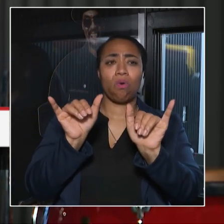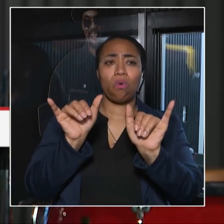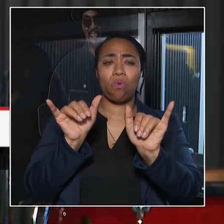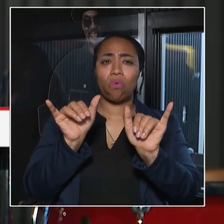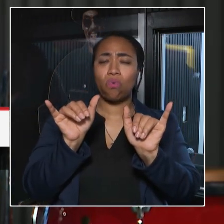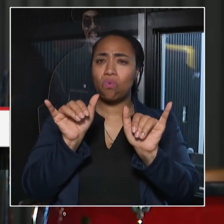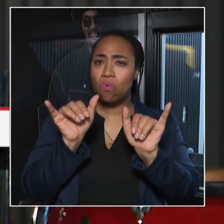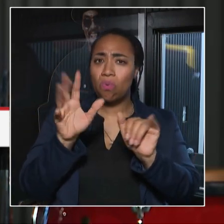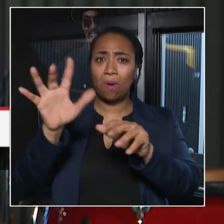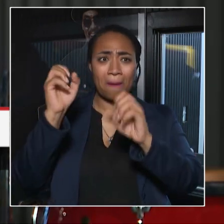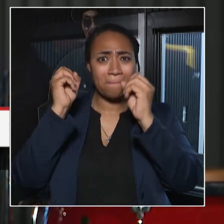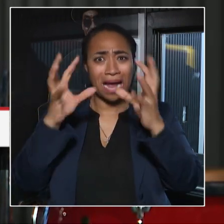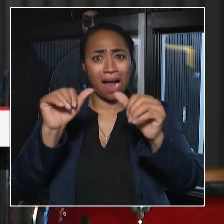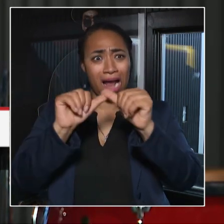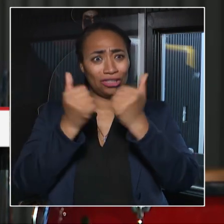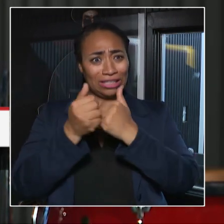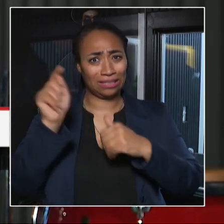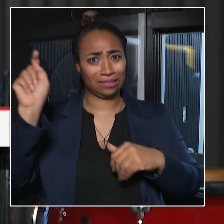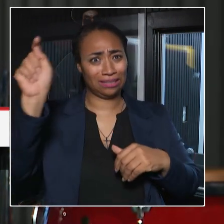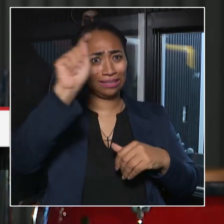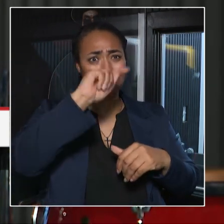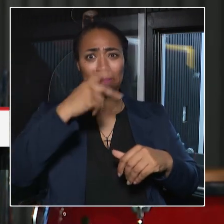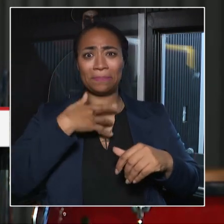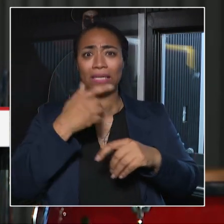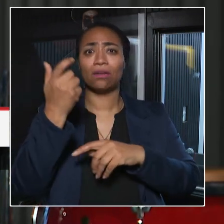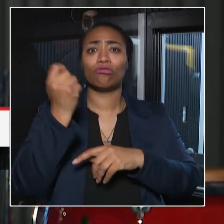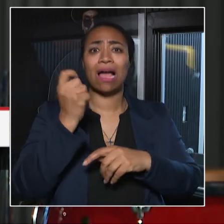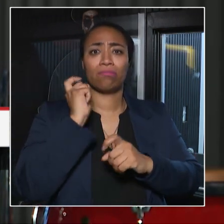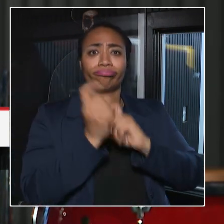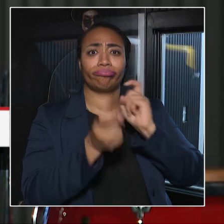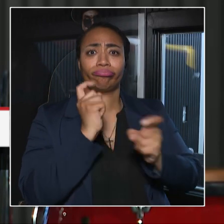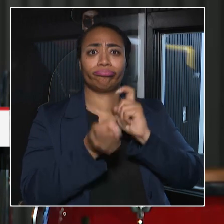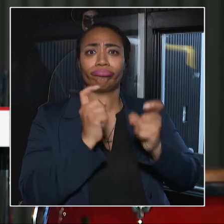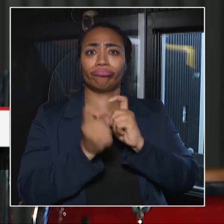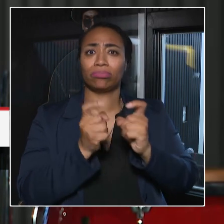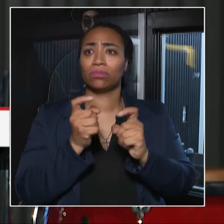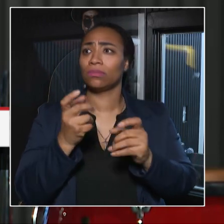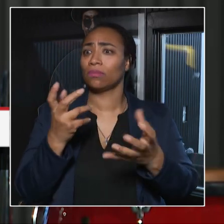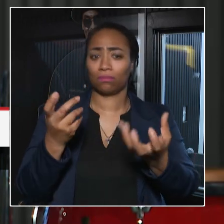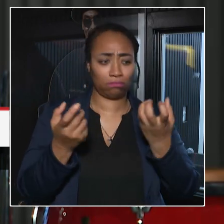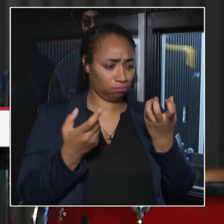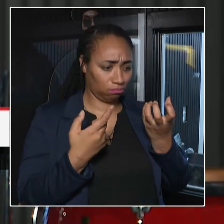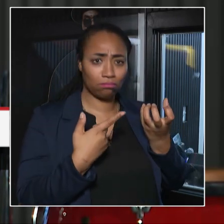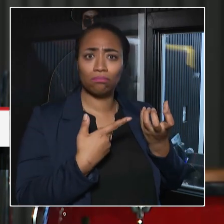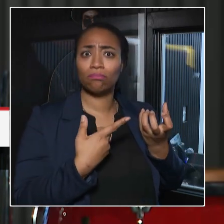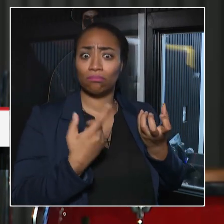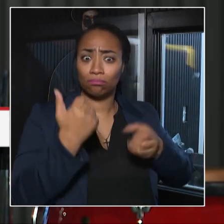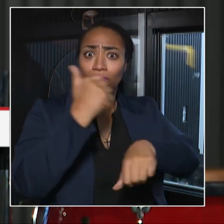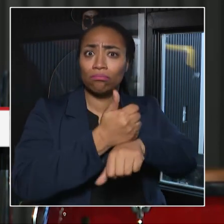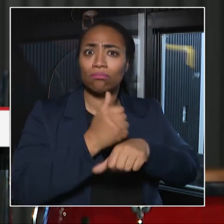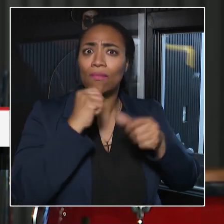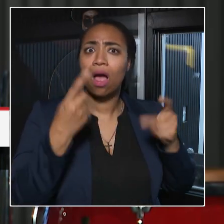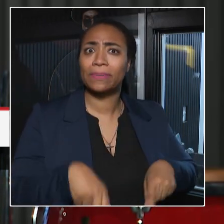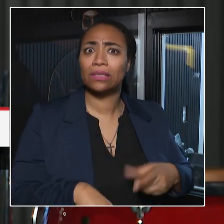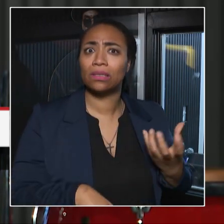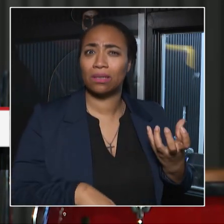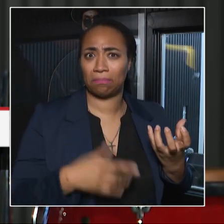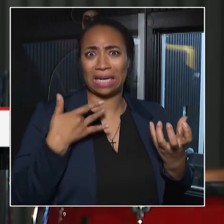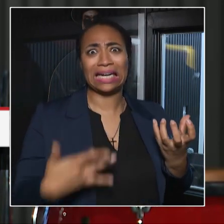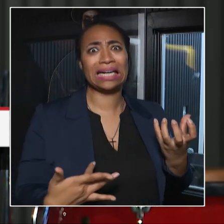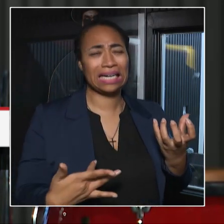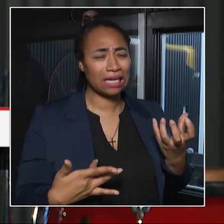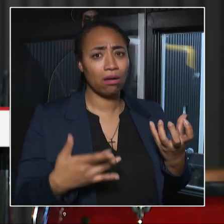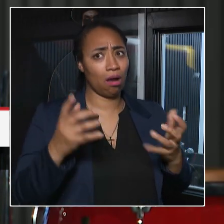They made it happen. And I just owe you all so much for your compassion for the music and soul of our city. This is